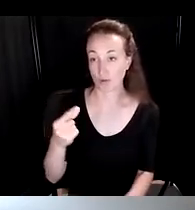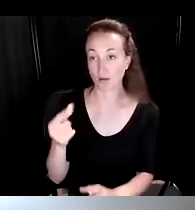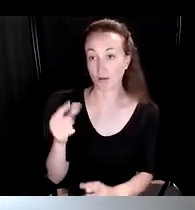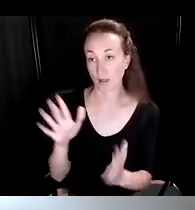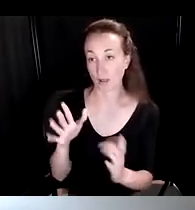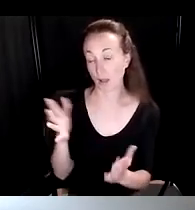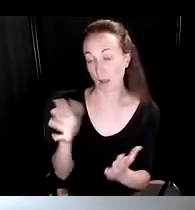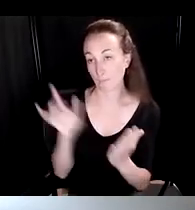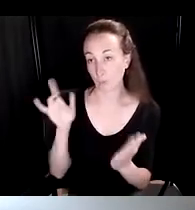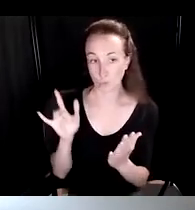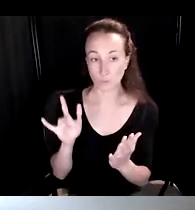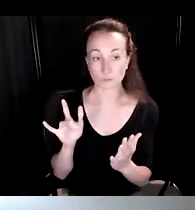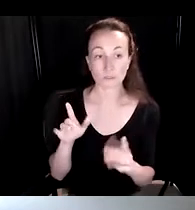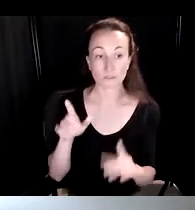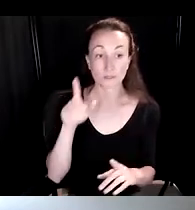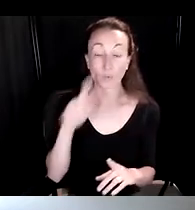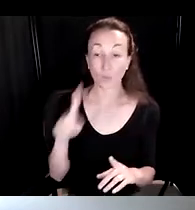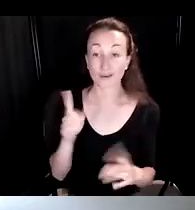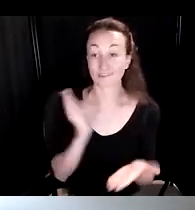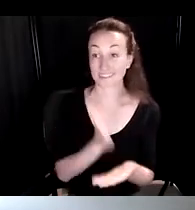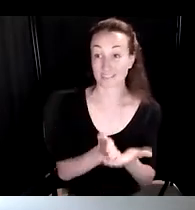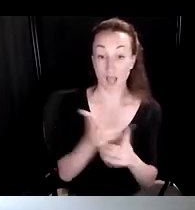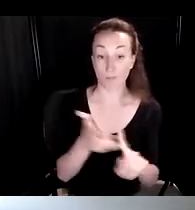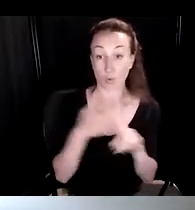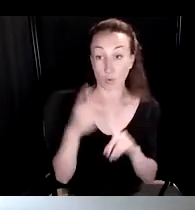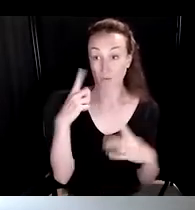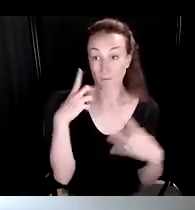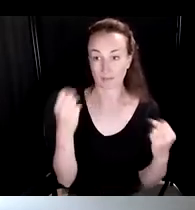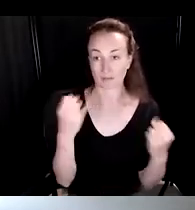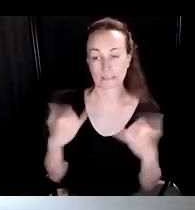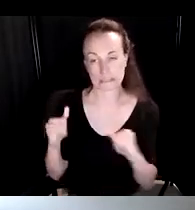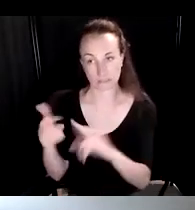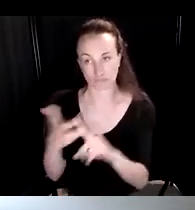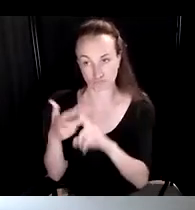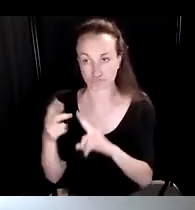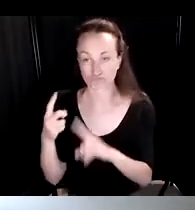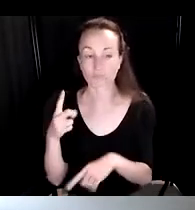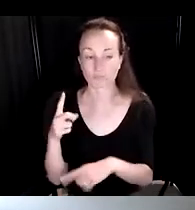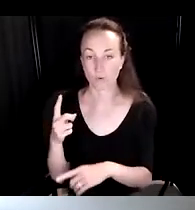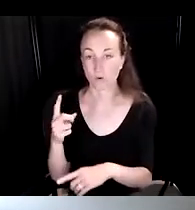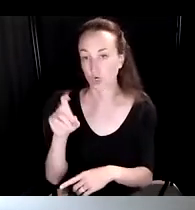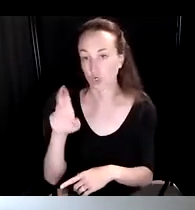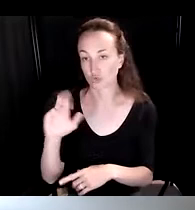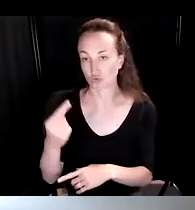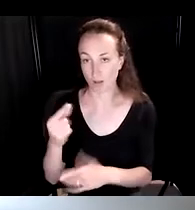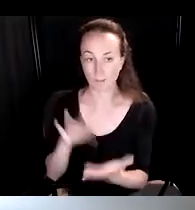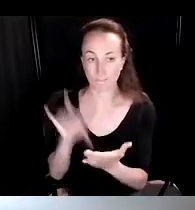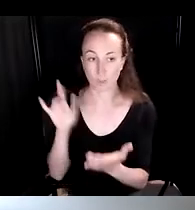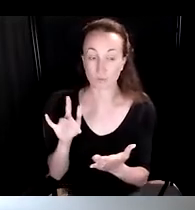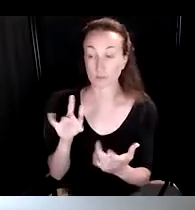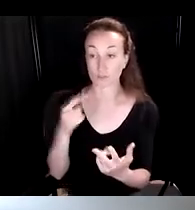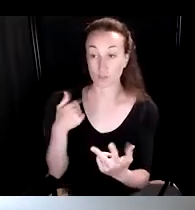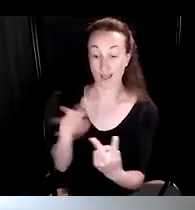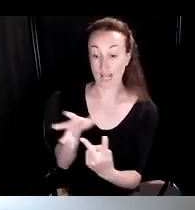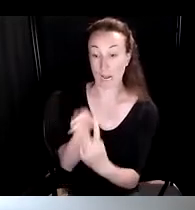we stopped recruiting for the mental health study. What I did was, instead of keeping these 2 separate, I actually combined all of the answers of the young adults because they were